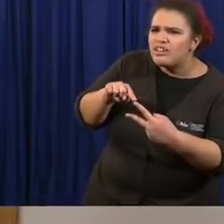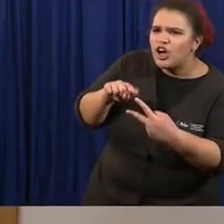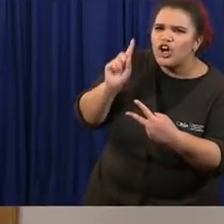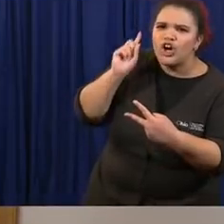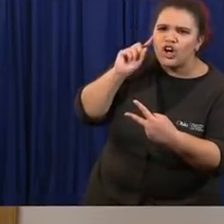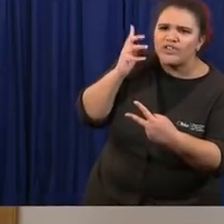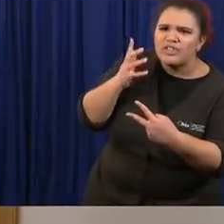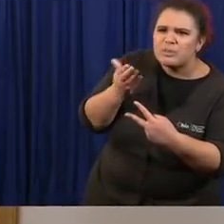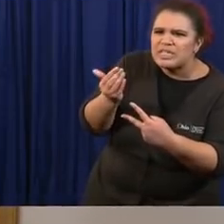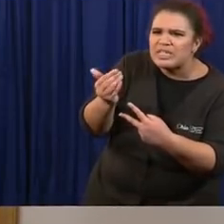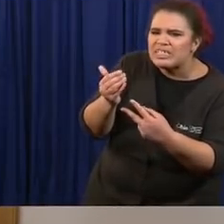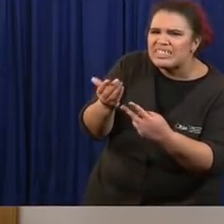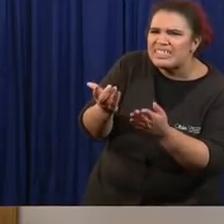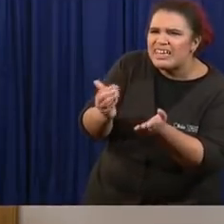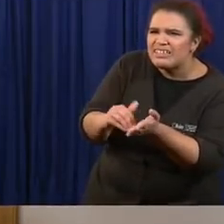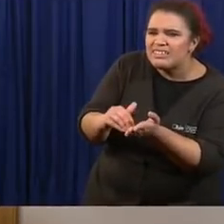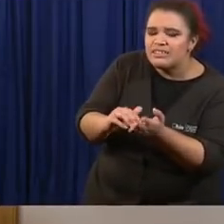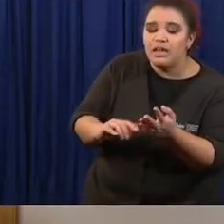Guard assistance